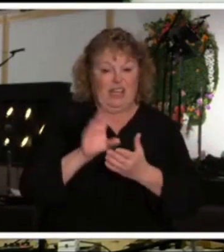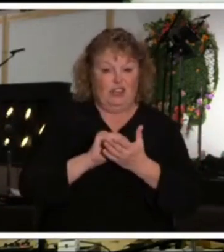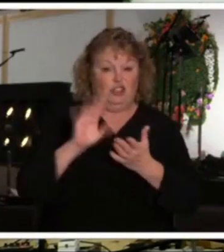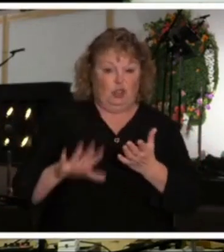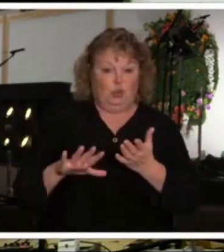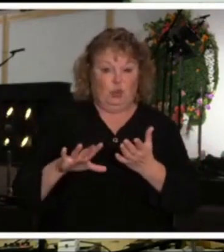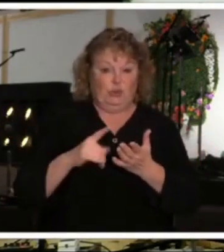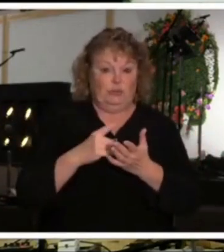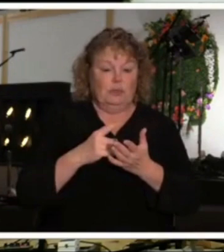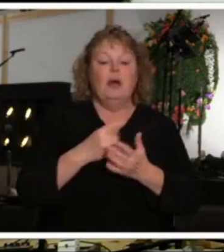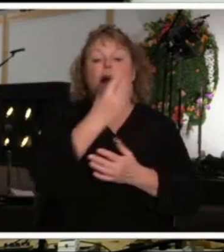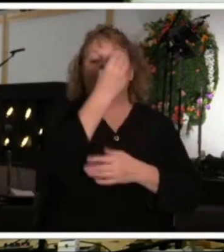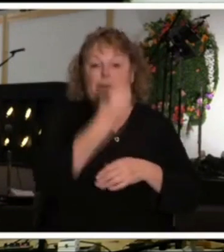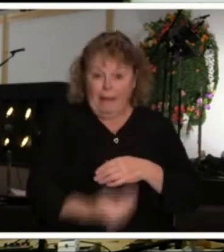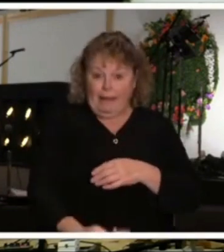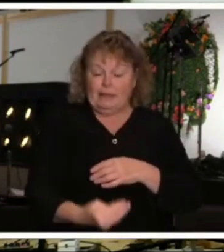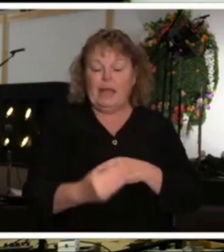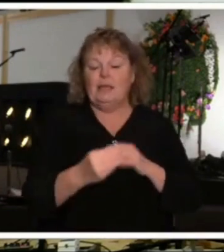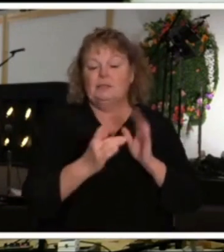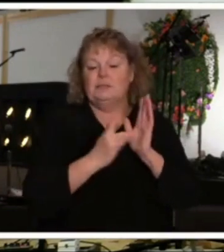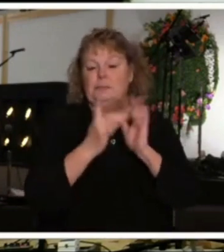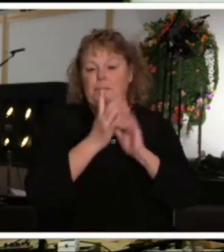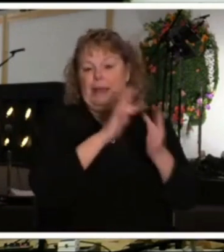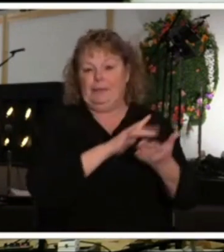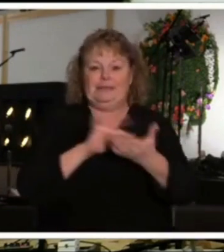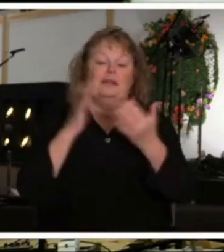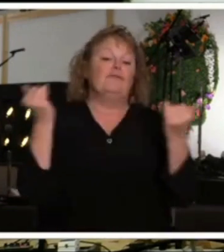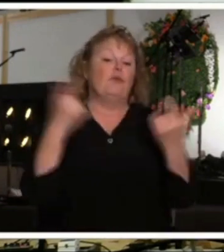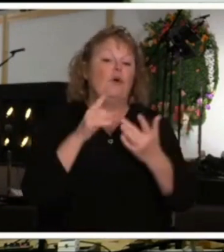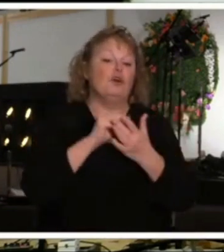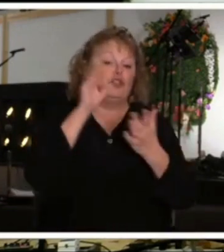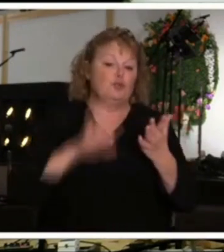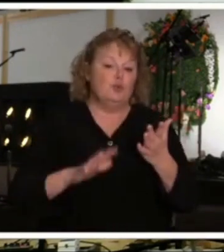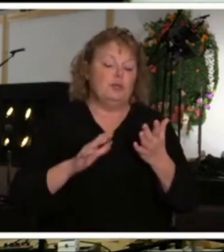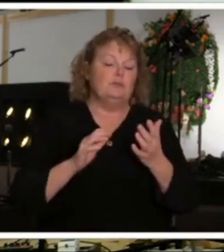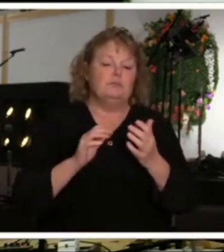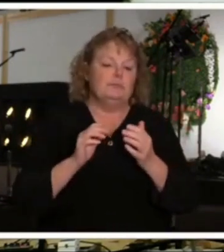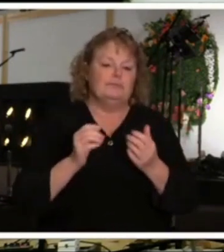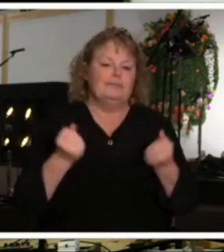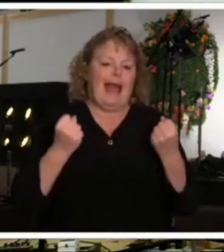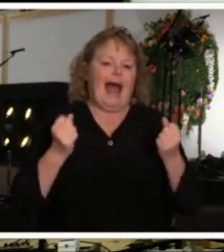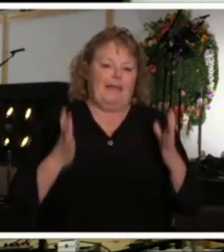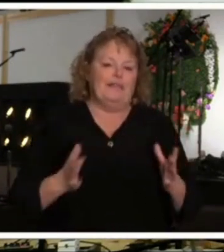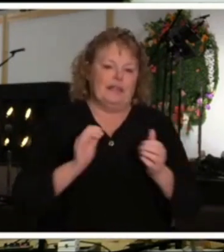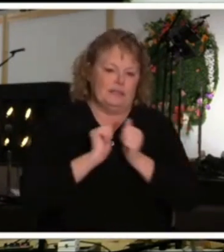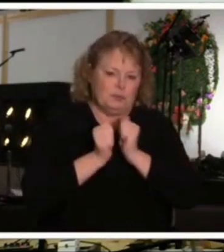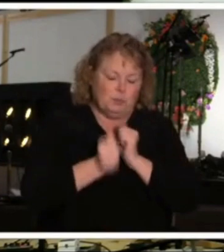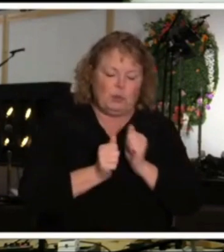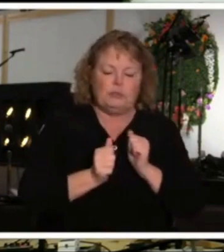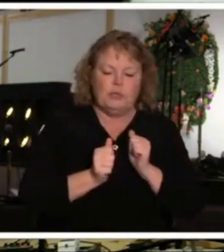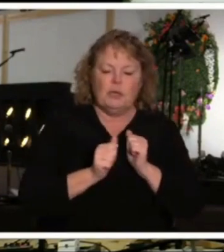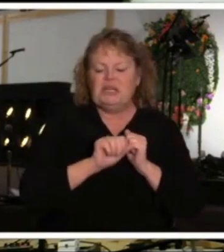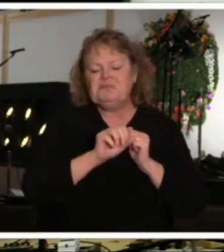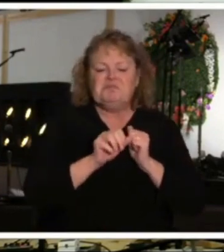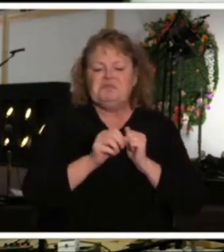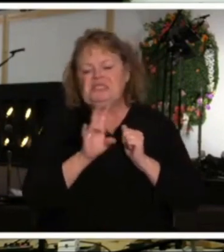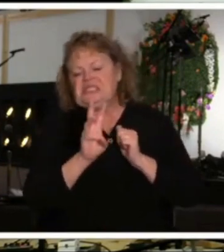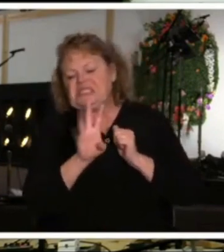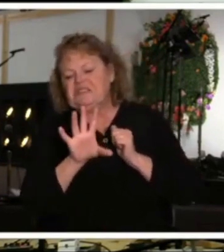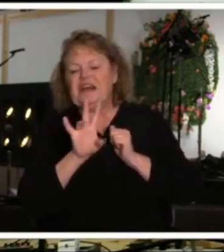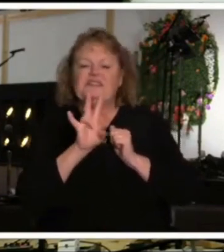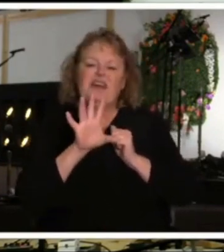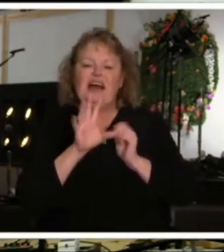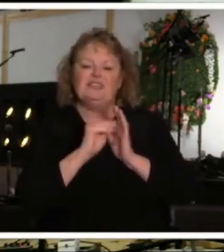basis, on Monday, we have a Bible study for all of our student athletes. And we'll have about 65 to 75 students in there. We have